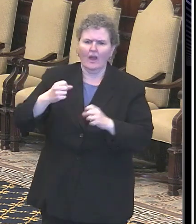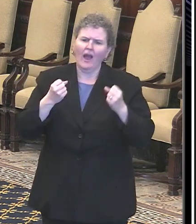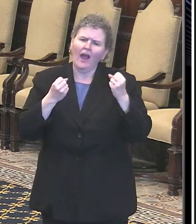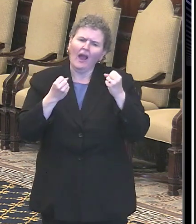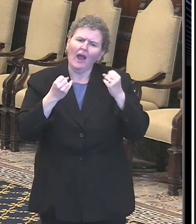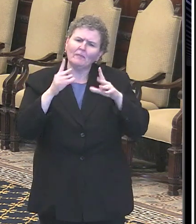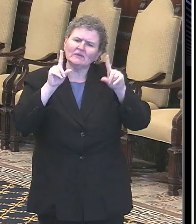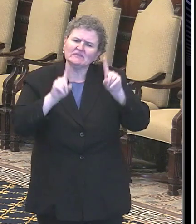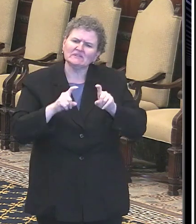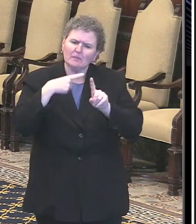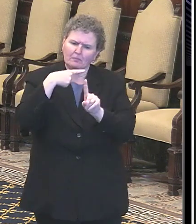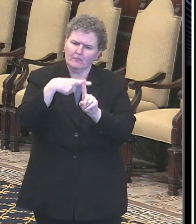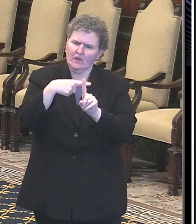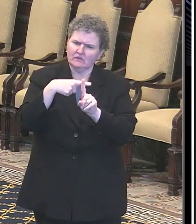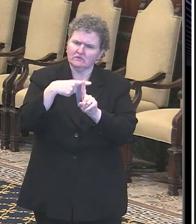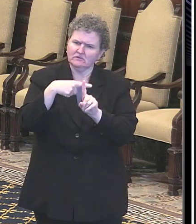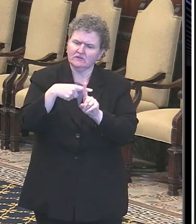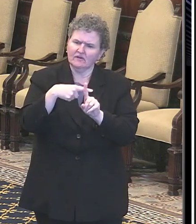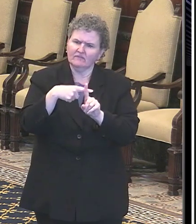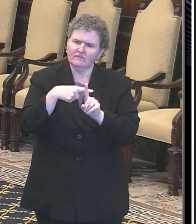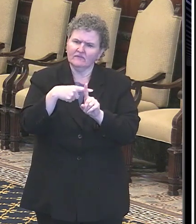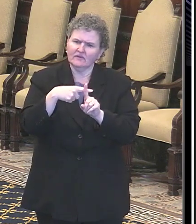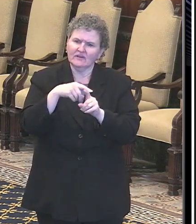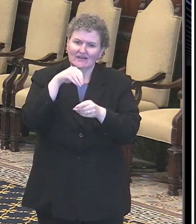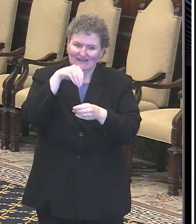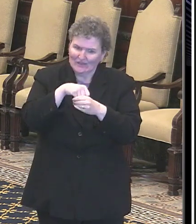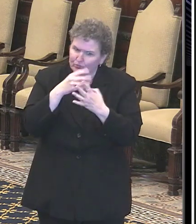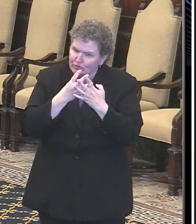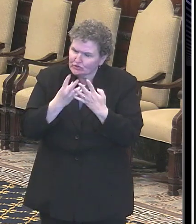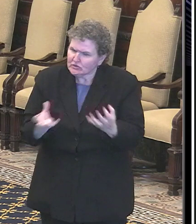back positive out of the prisons?